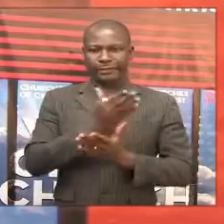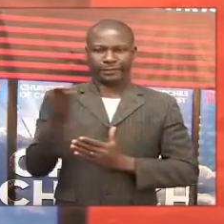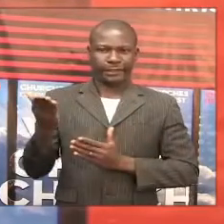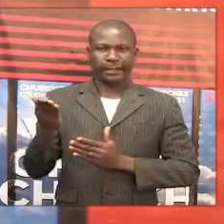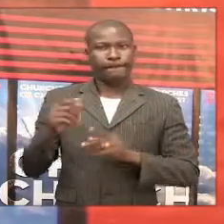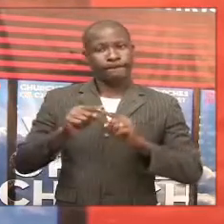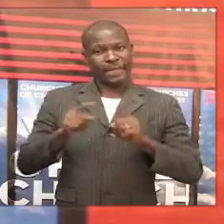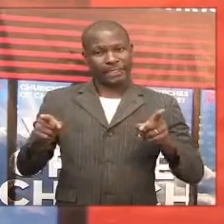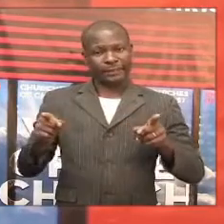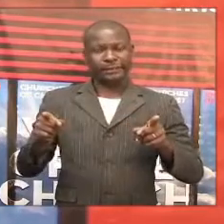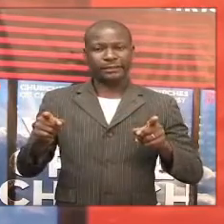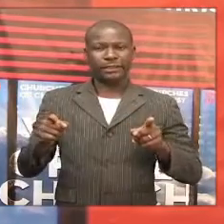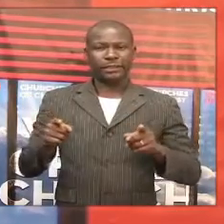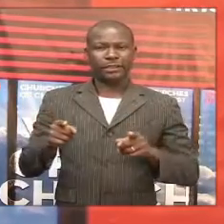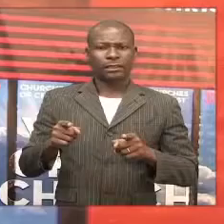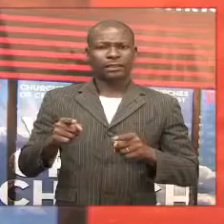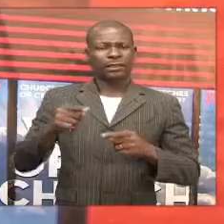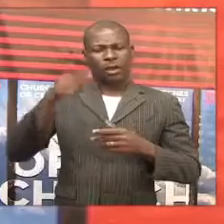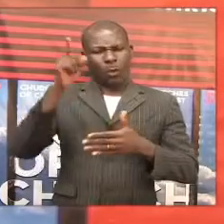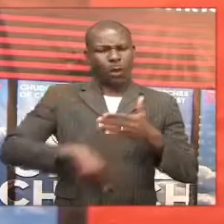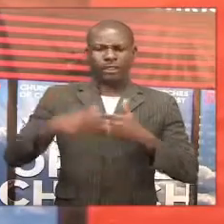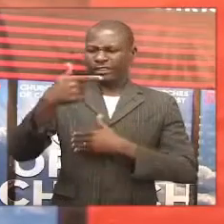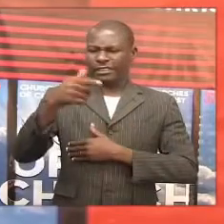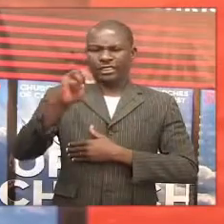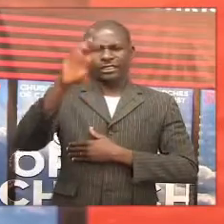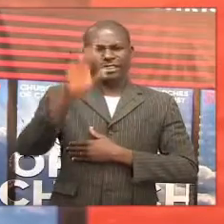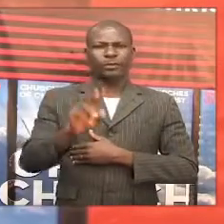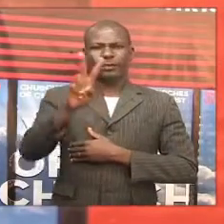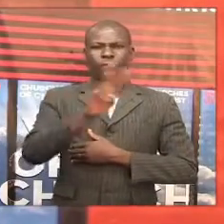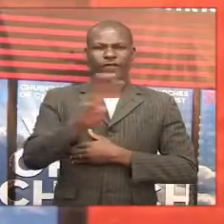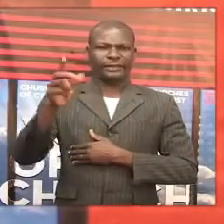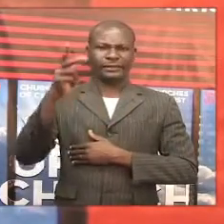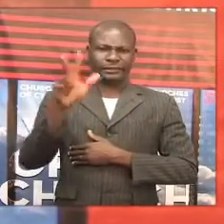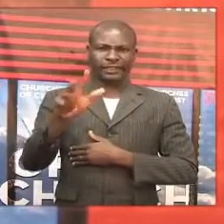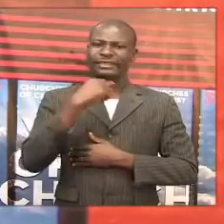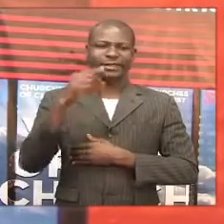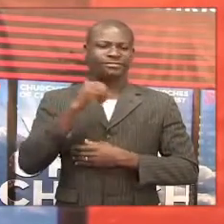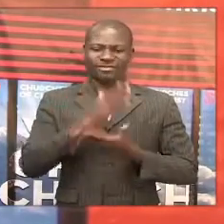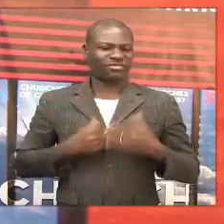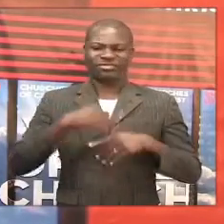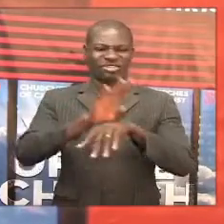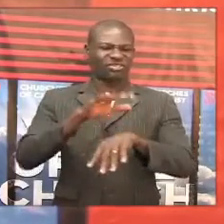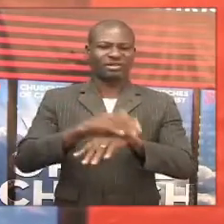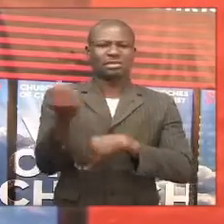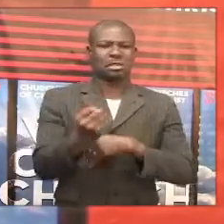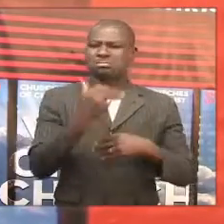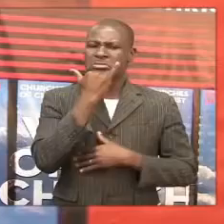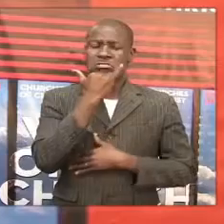mmom ne Genesis chapter 2 verse 3 enka ne se obi enko aso memeneda ini ho